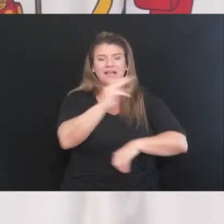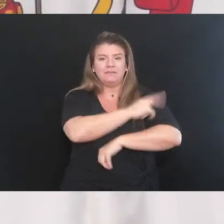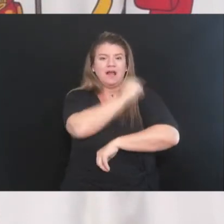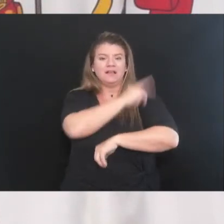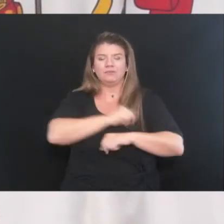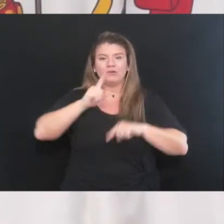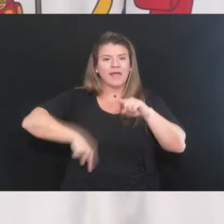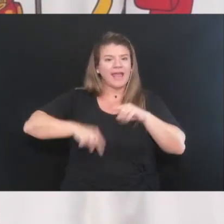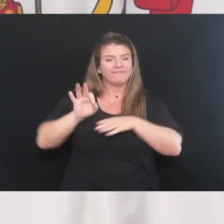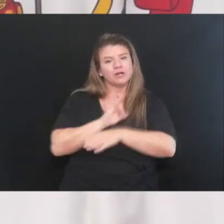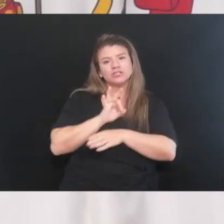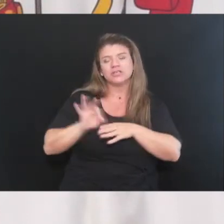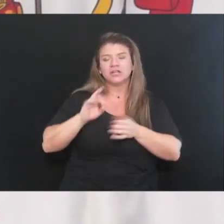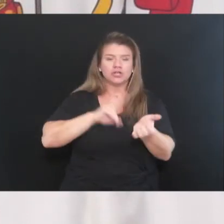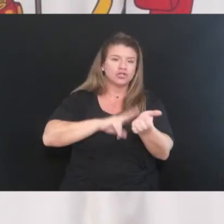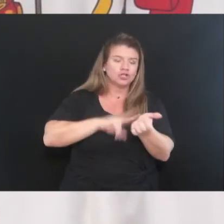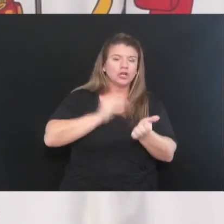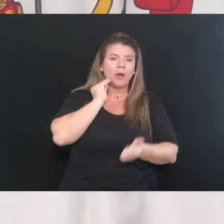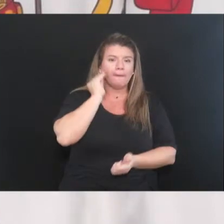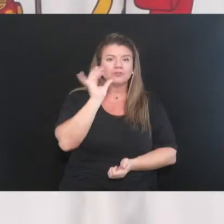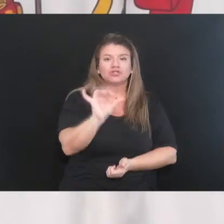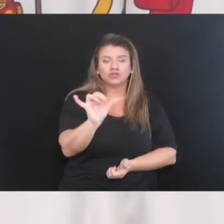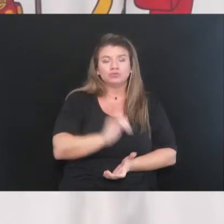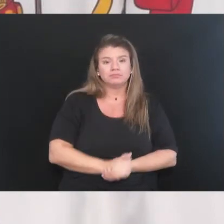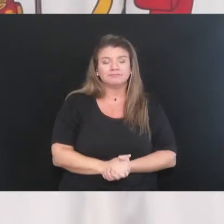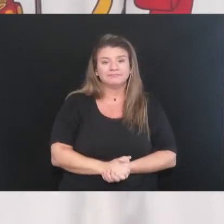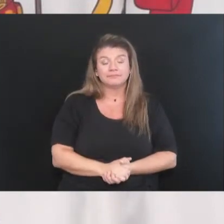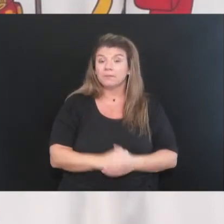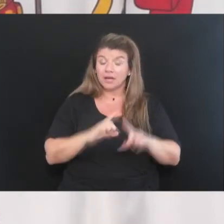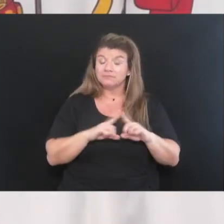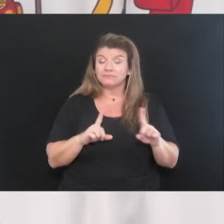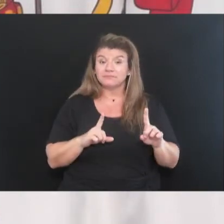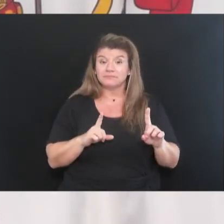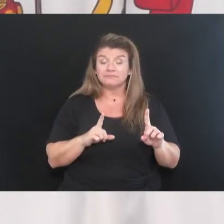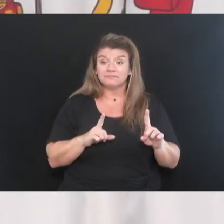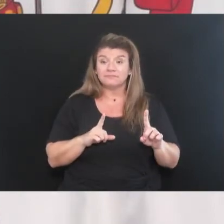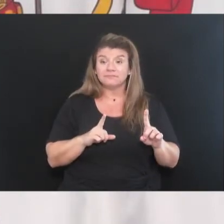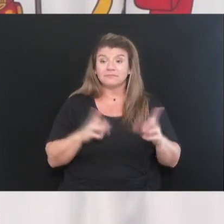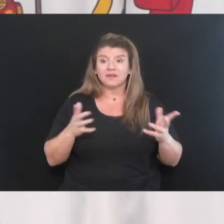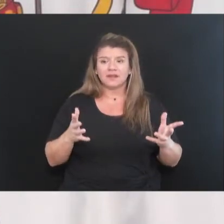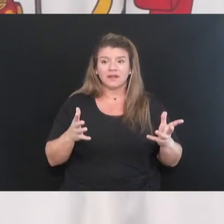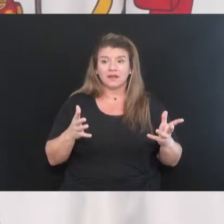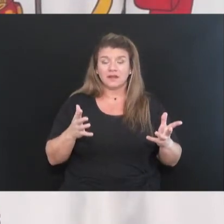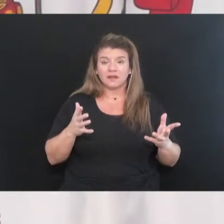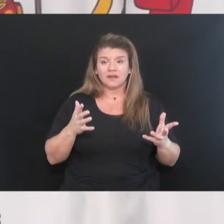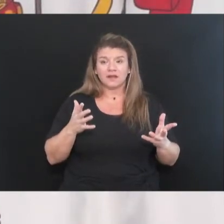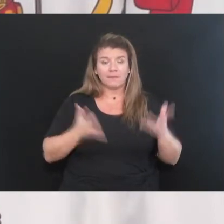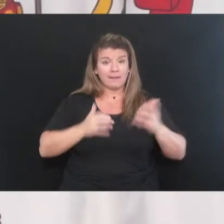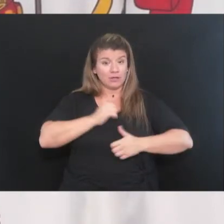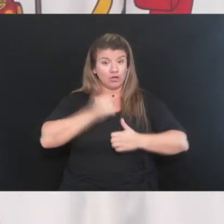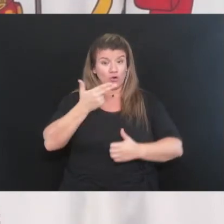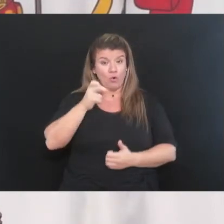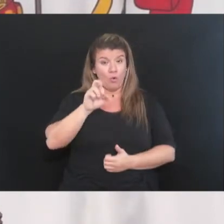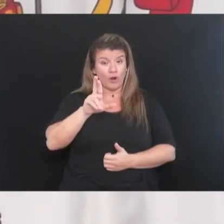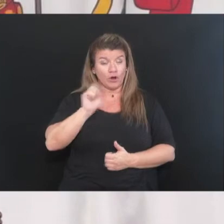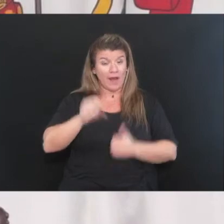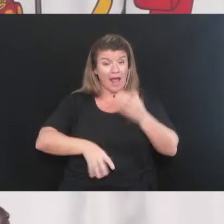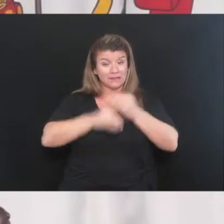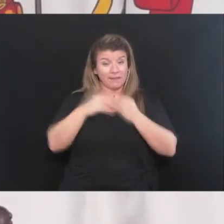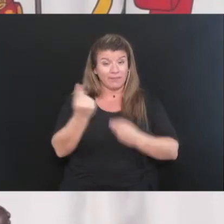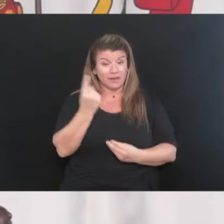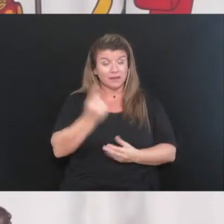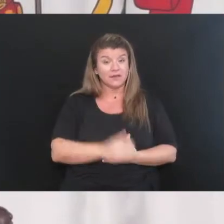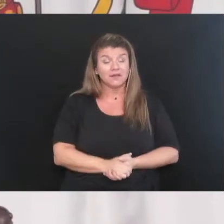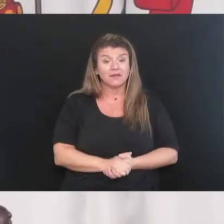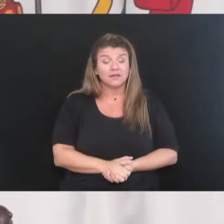function or our nursing homes as well. But anyway, nevertheless, I think maybe you mentioned maybe General Hoyer adding some, or maybe